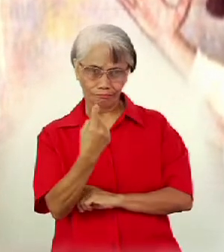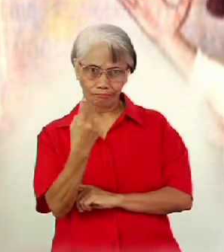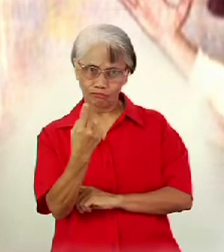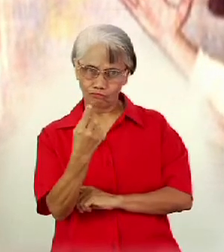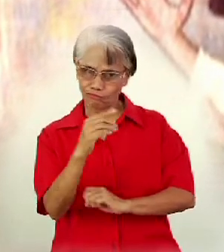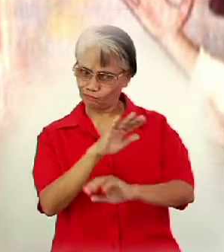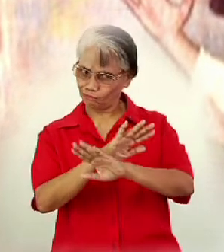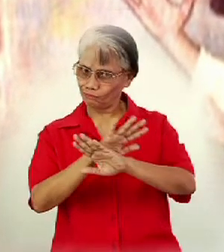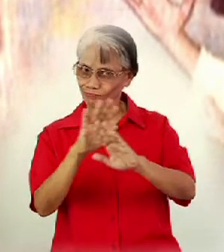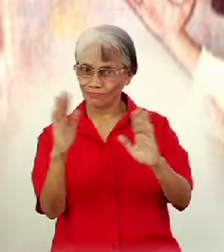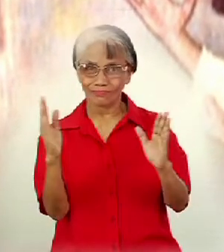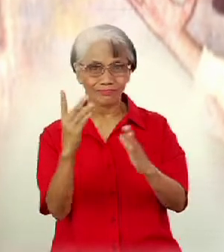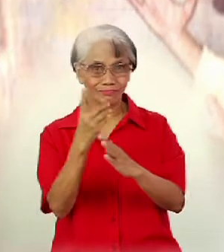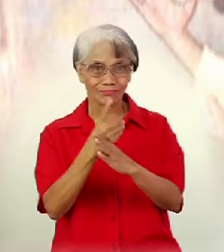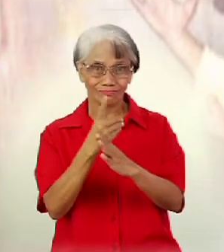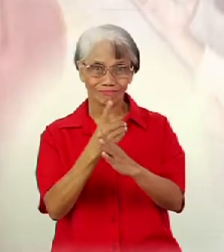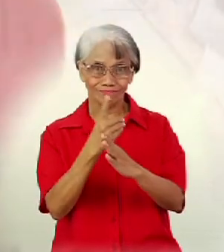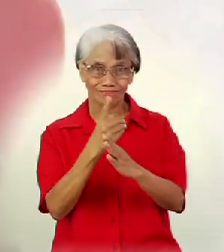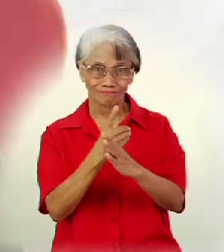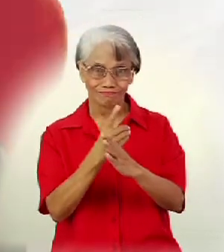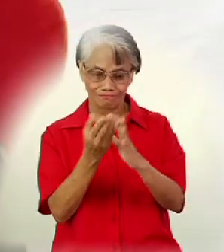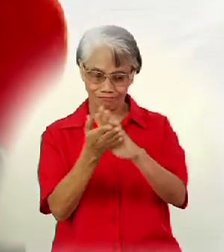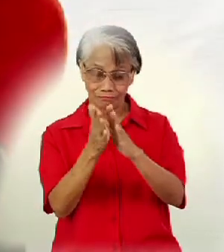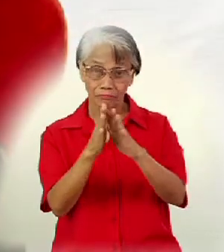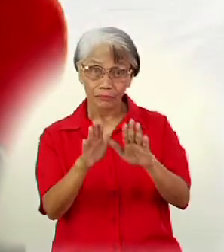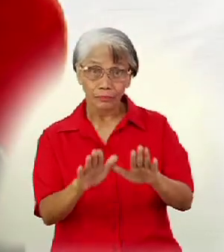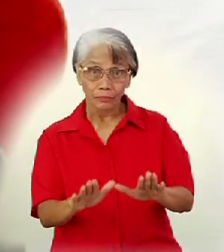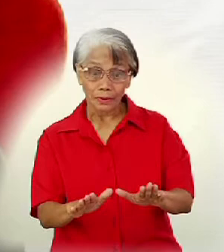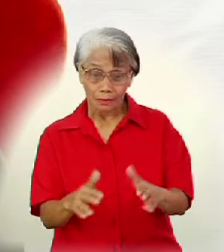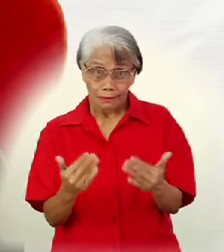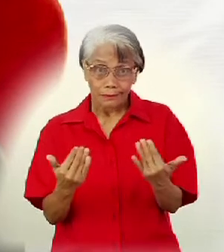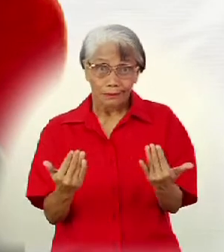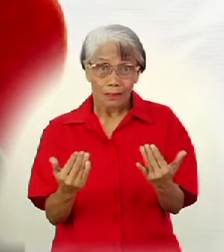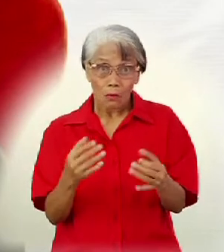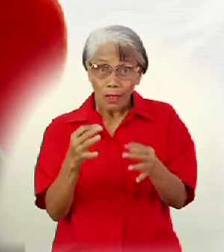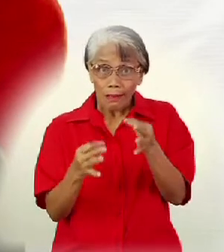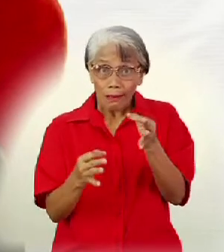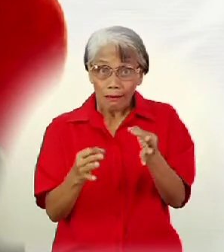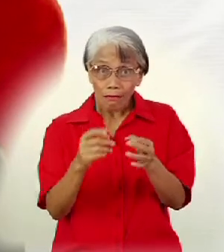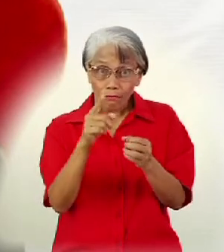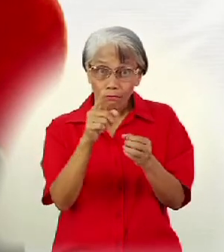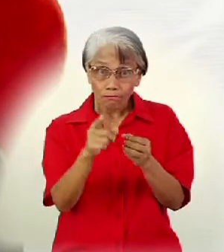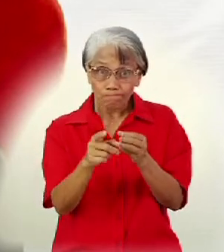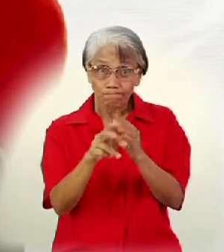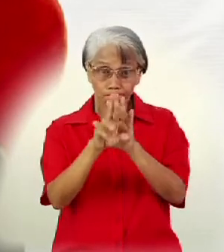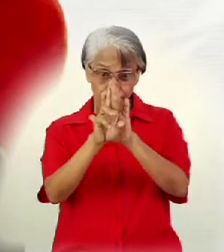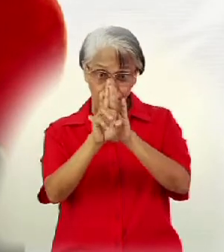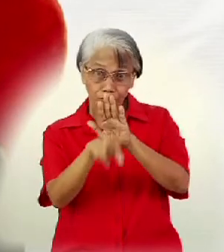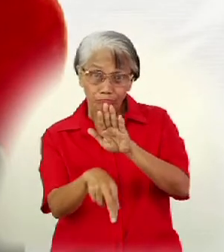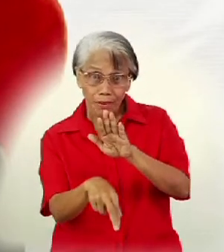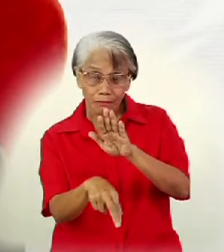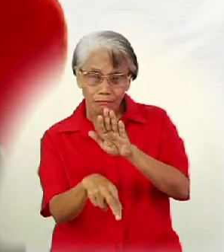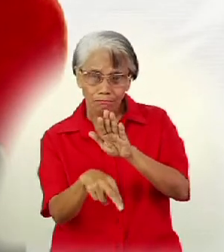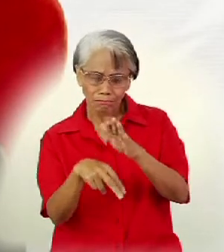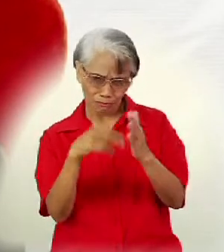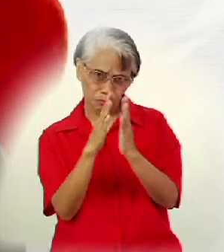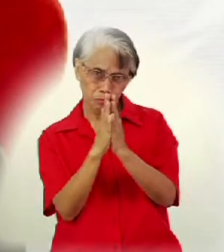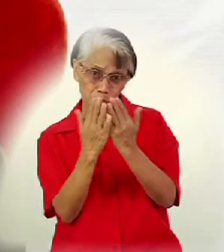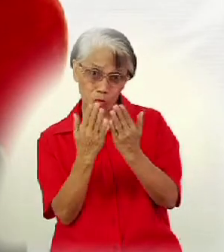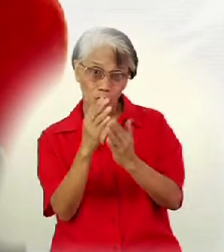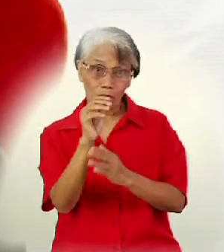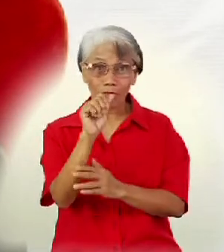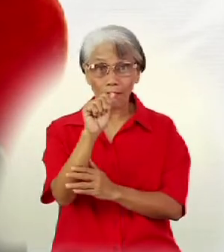Do not disturb our peace." Now, if you go through the book of the prophet Amos, you